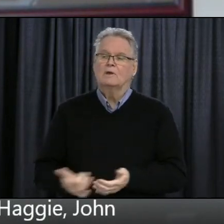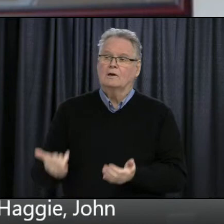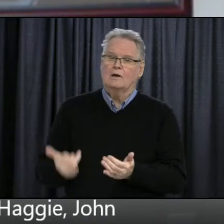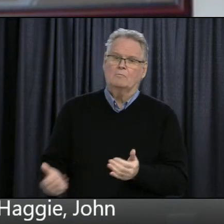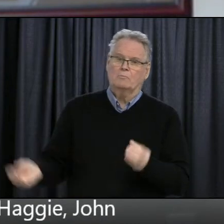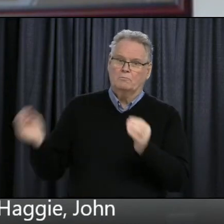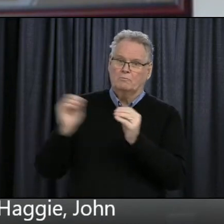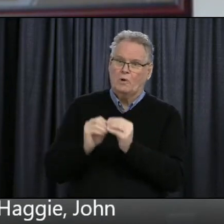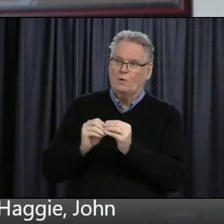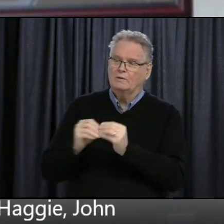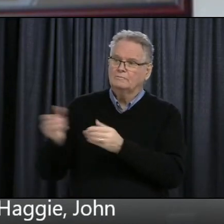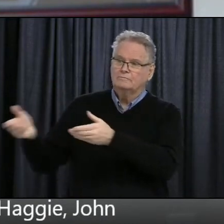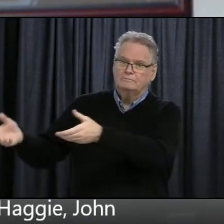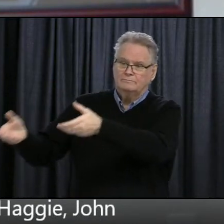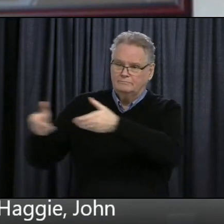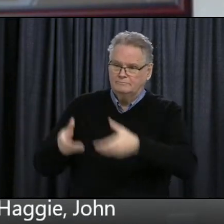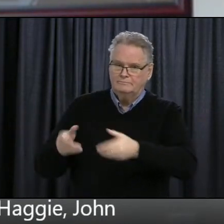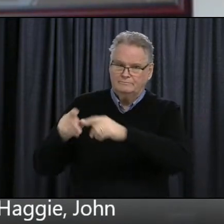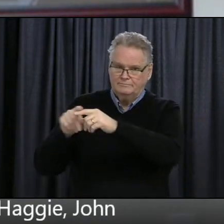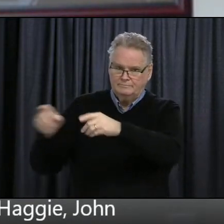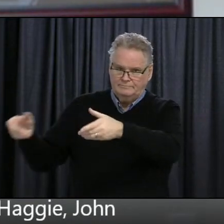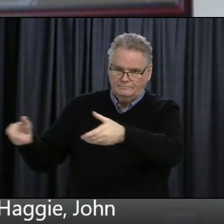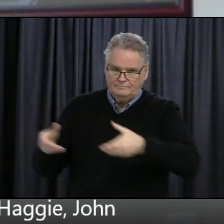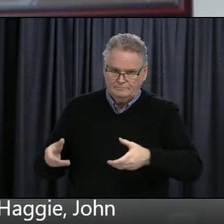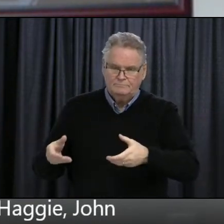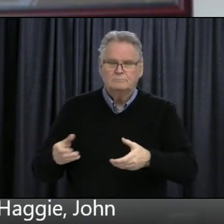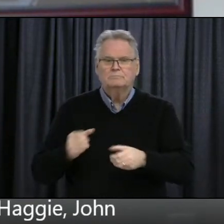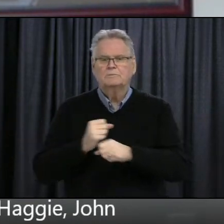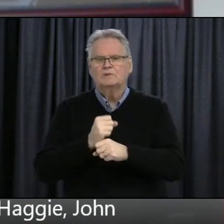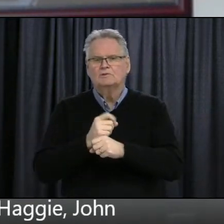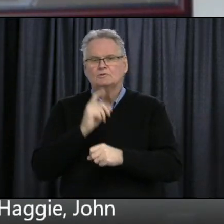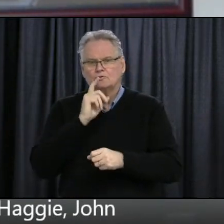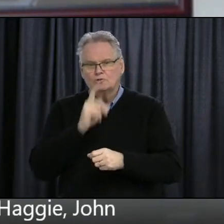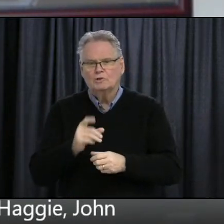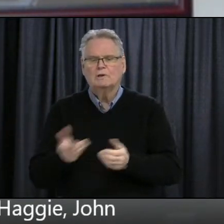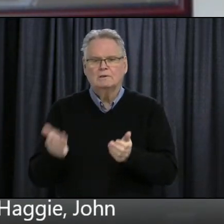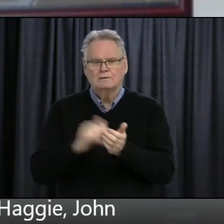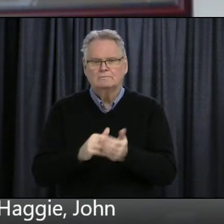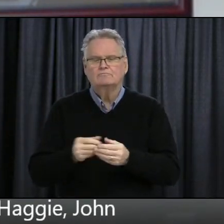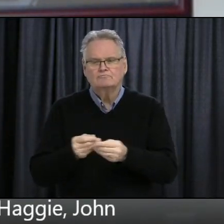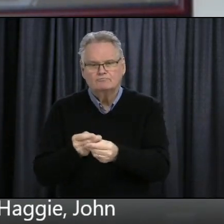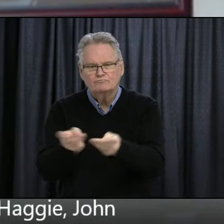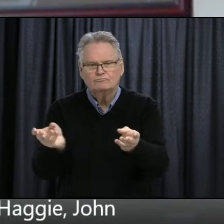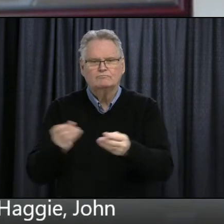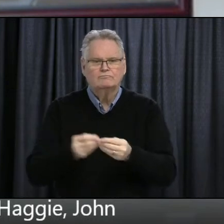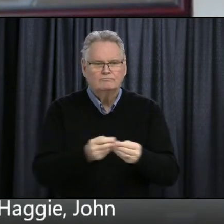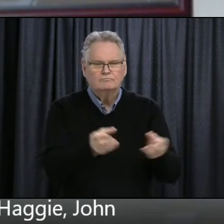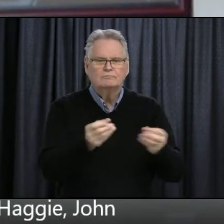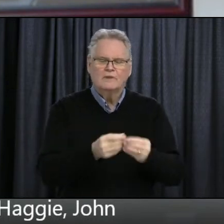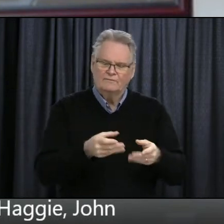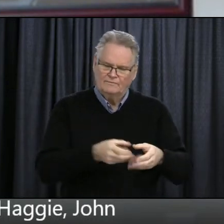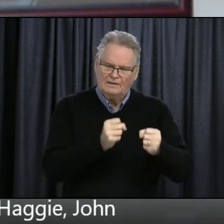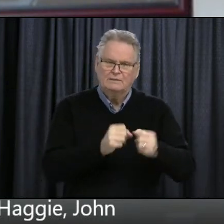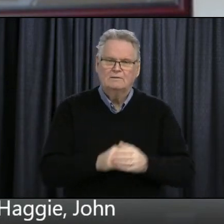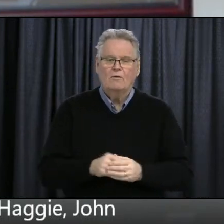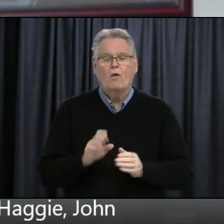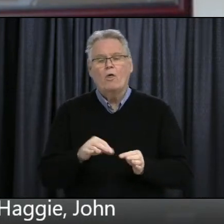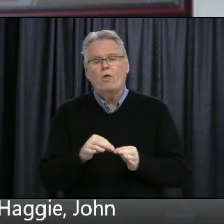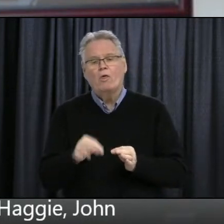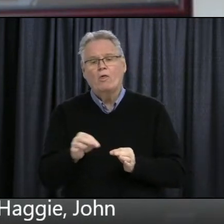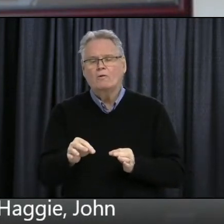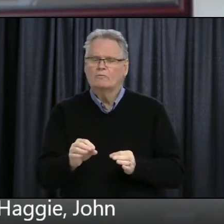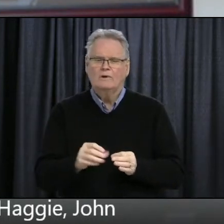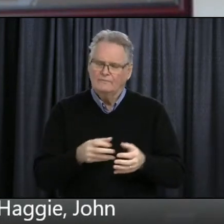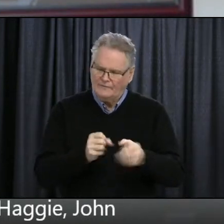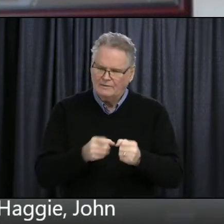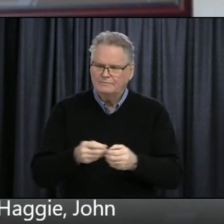essential healthcare workers and essential workers, as well as seniors in the community and these kind of things. We have arrangements for